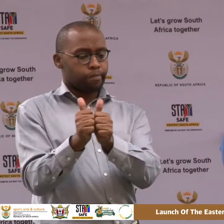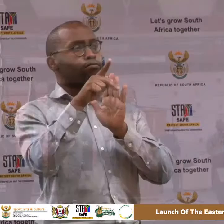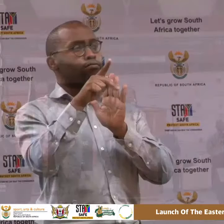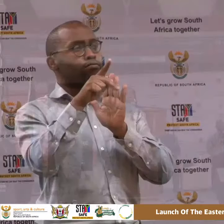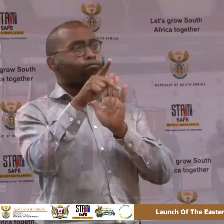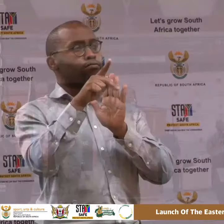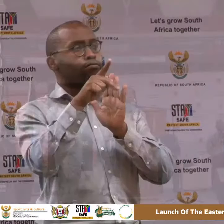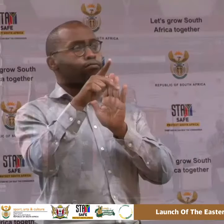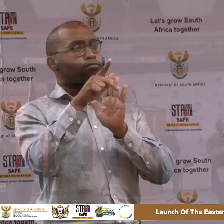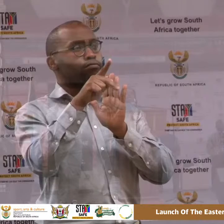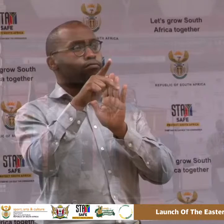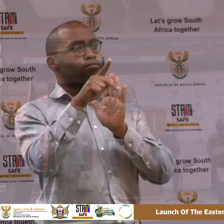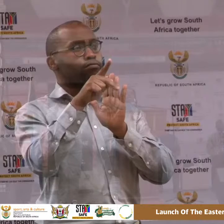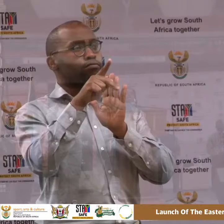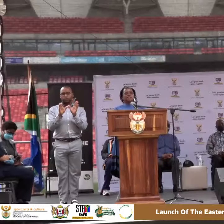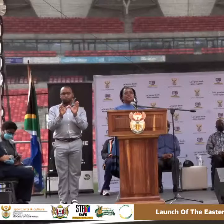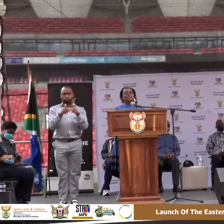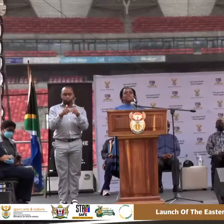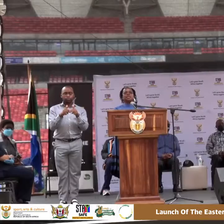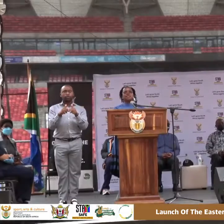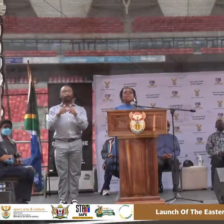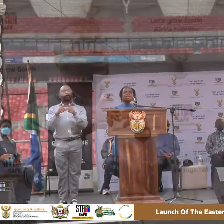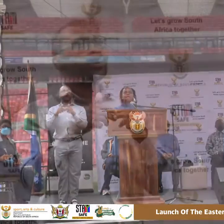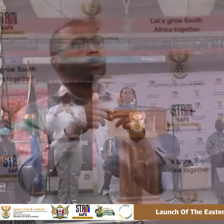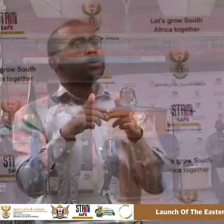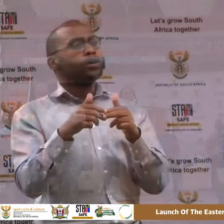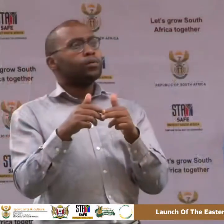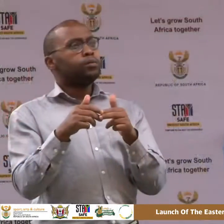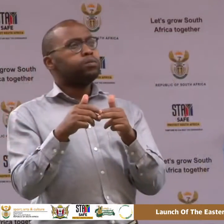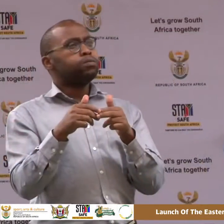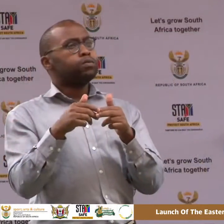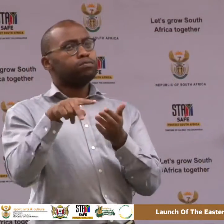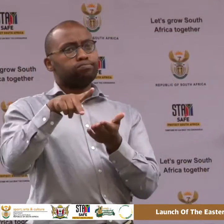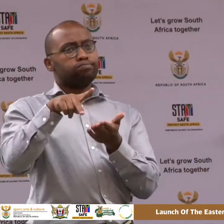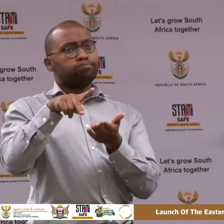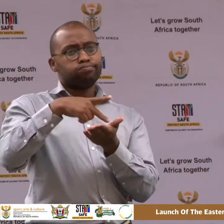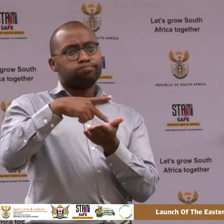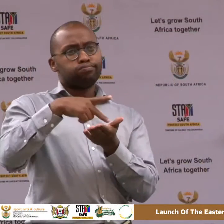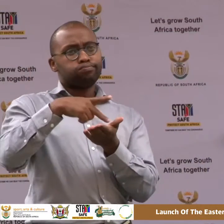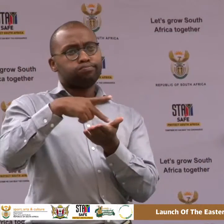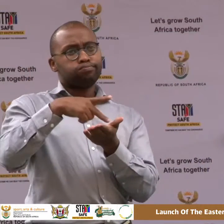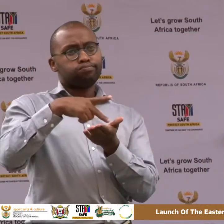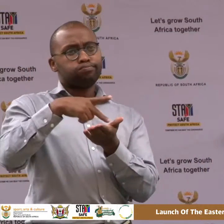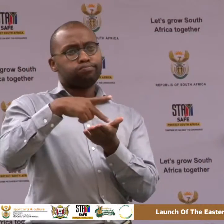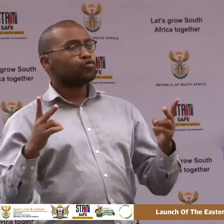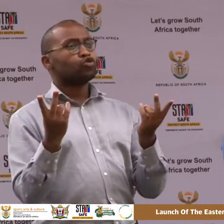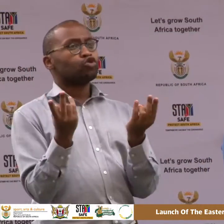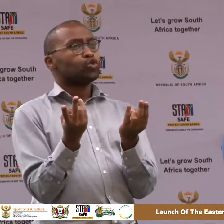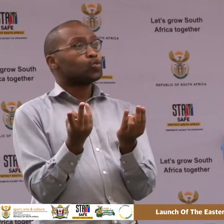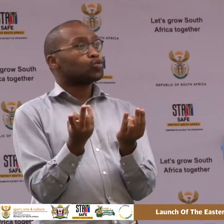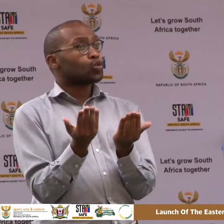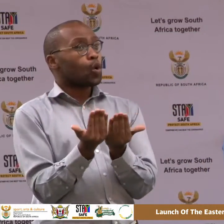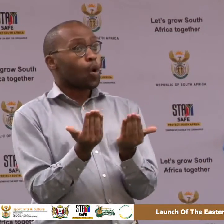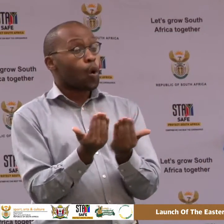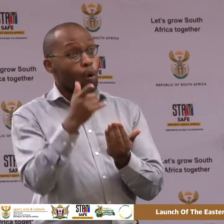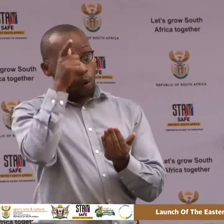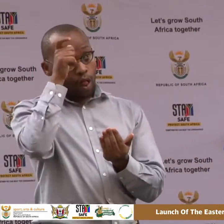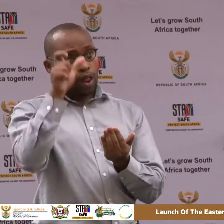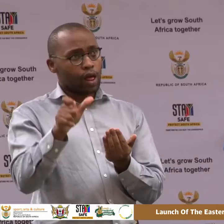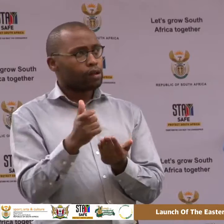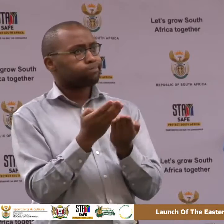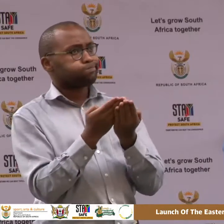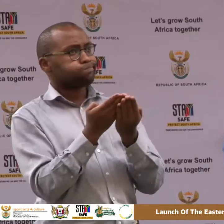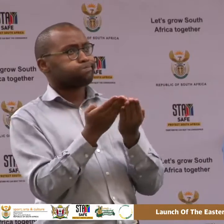sector, our artists, abantwana bethu besikolo abalapha, the departments of